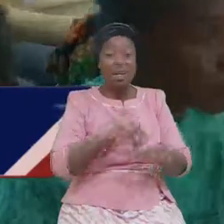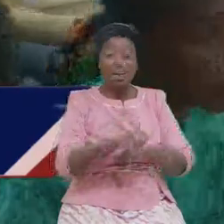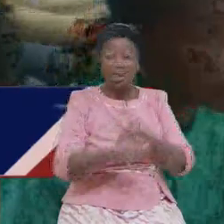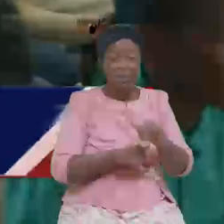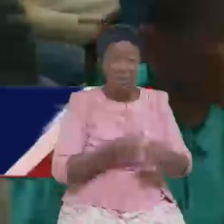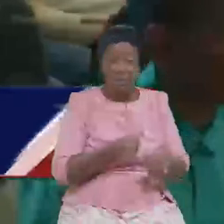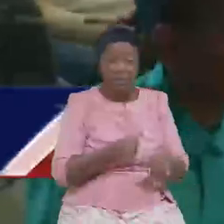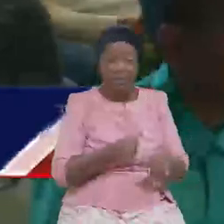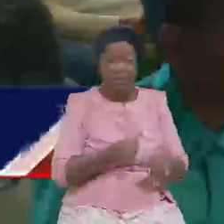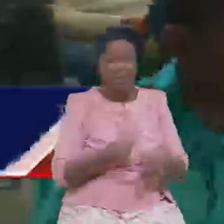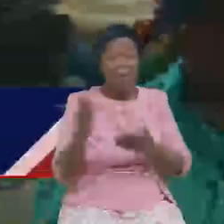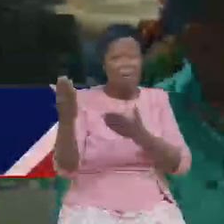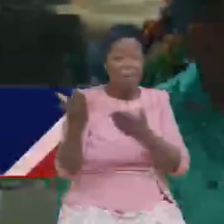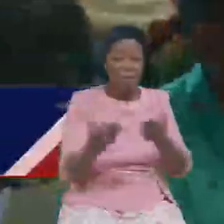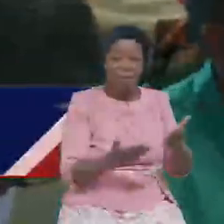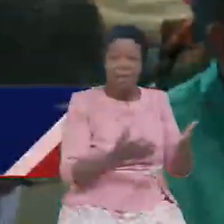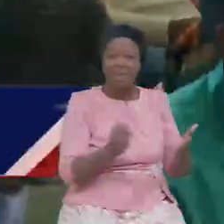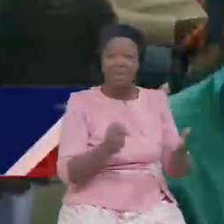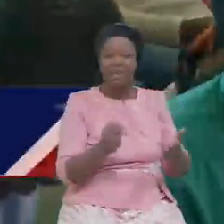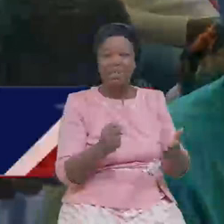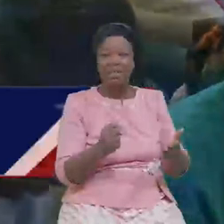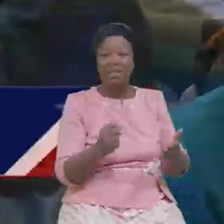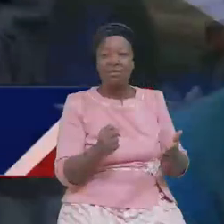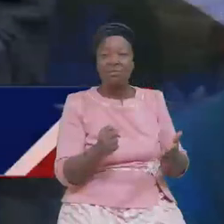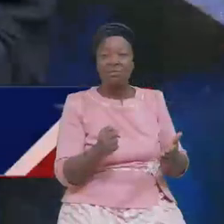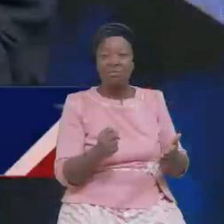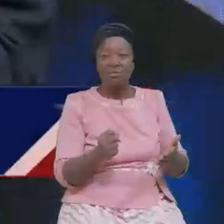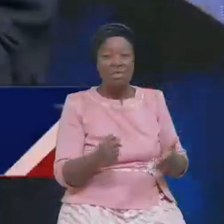Deception brings unnecessary